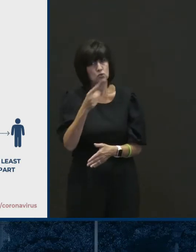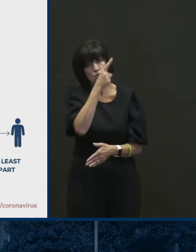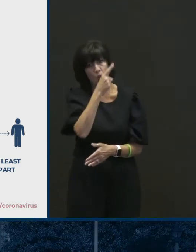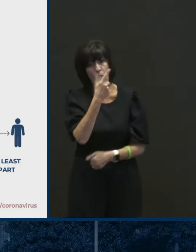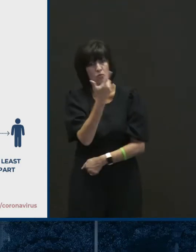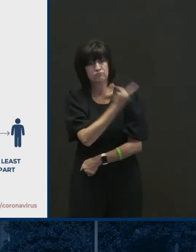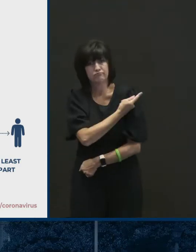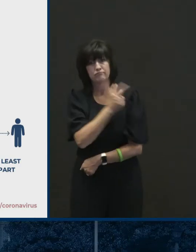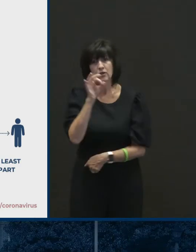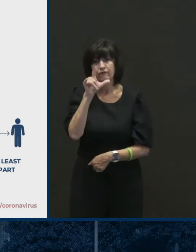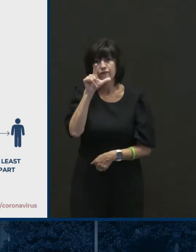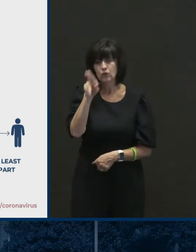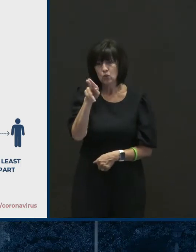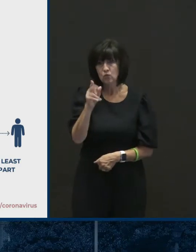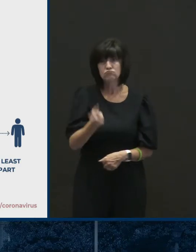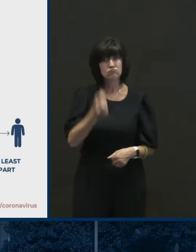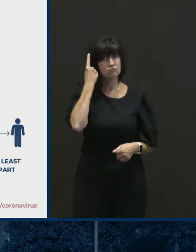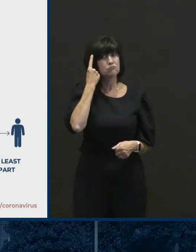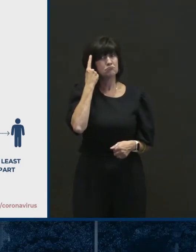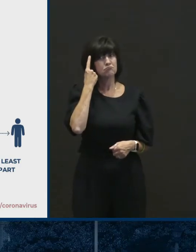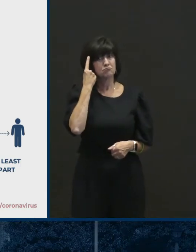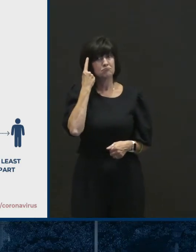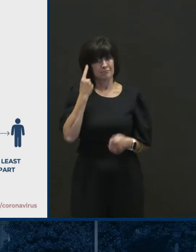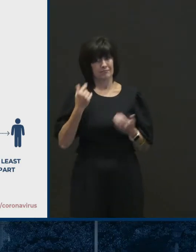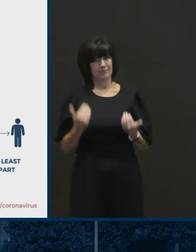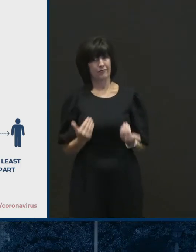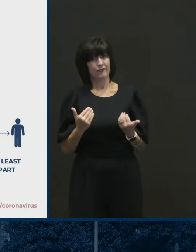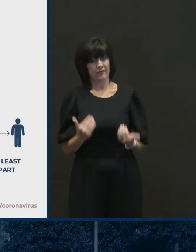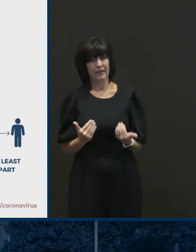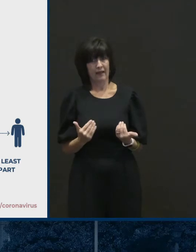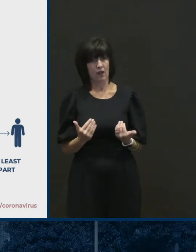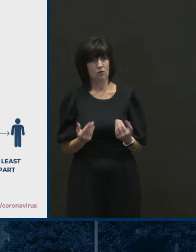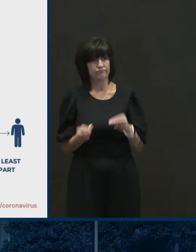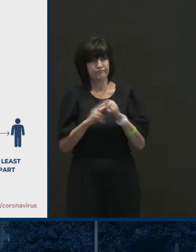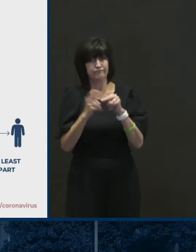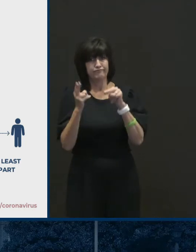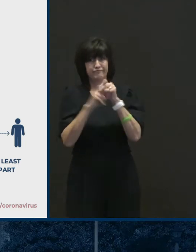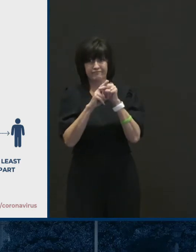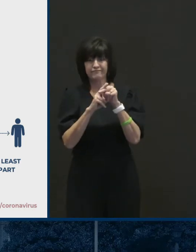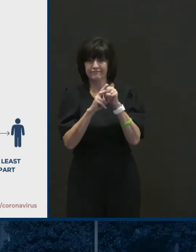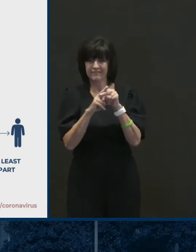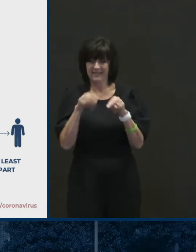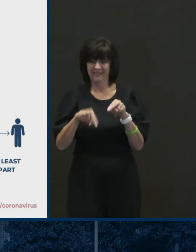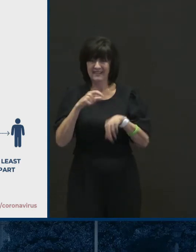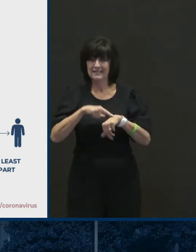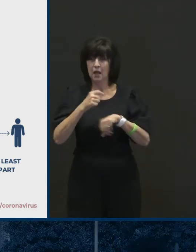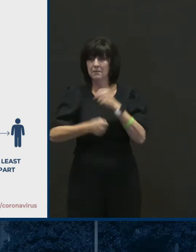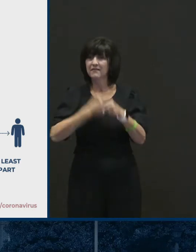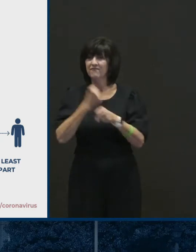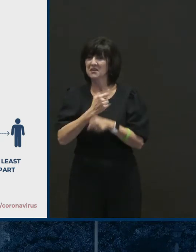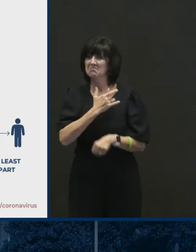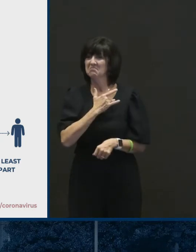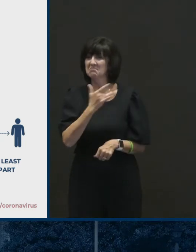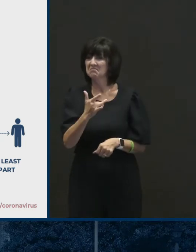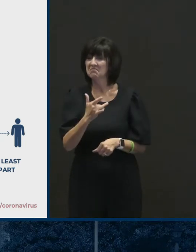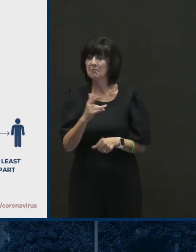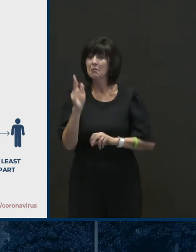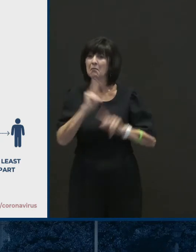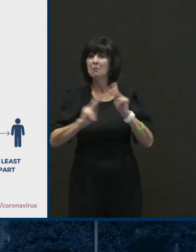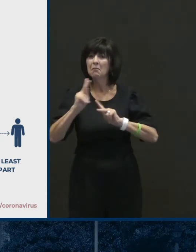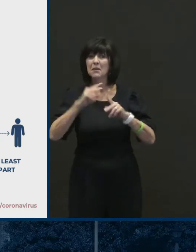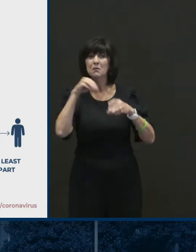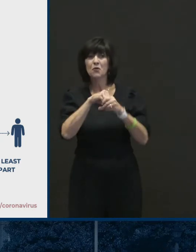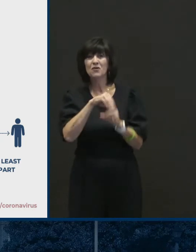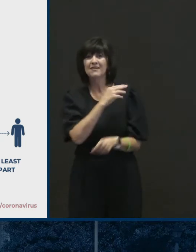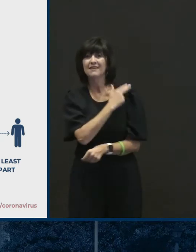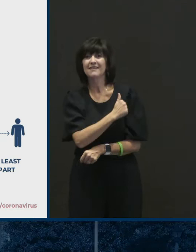understand the increase in hospitalizations that happen at this time of year normally because of the onset